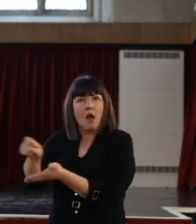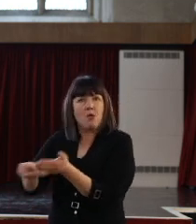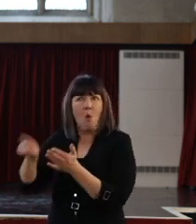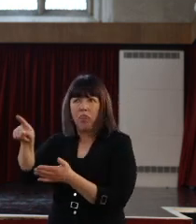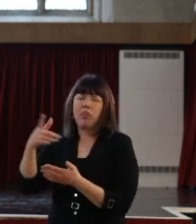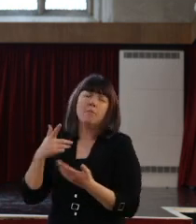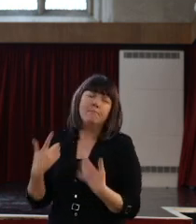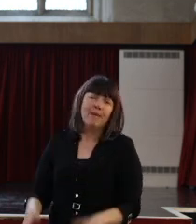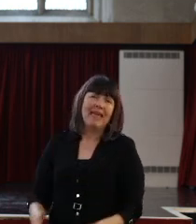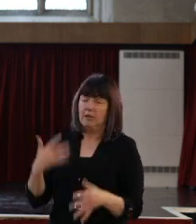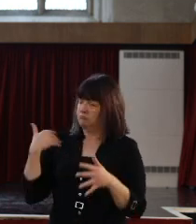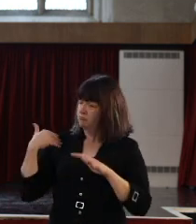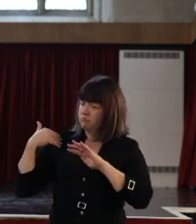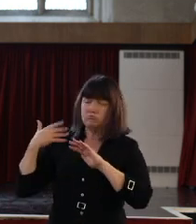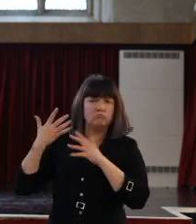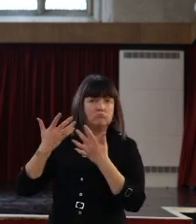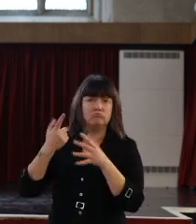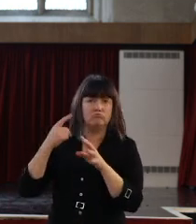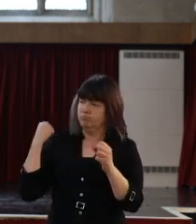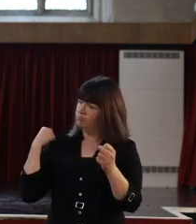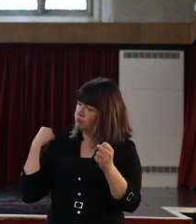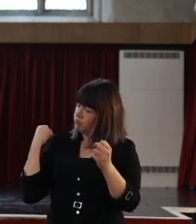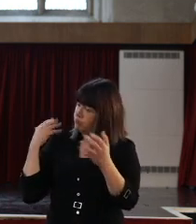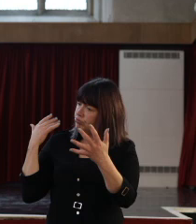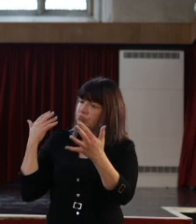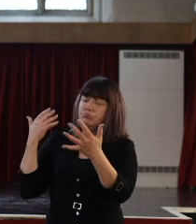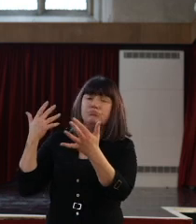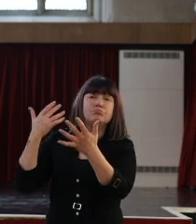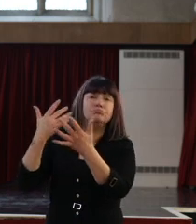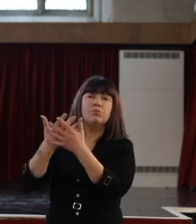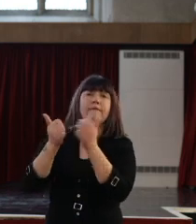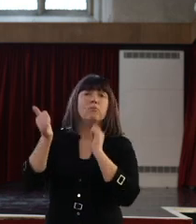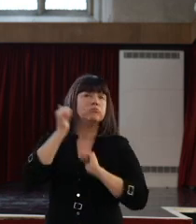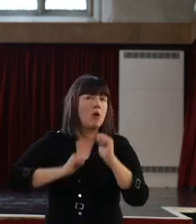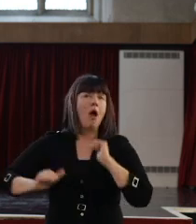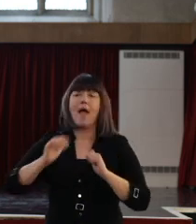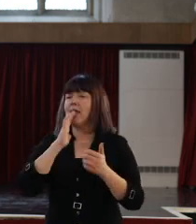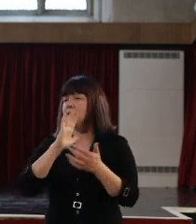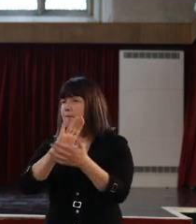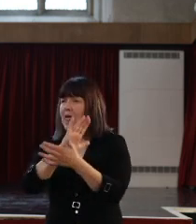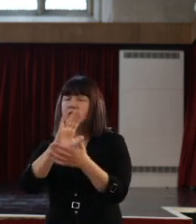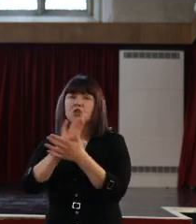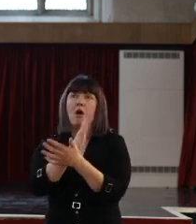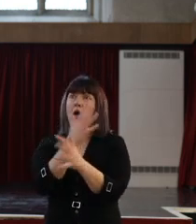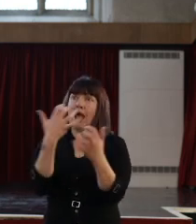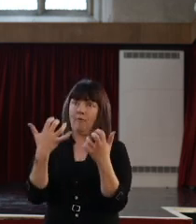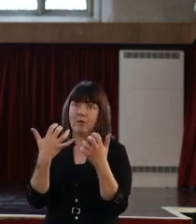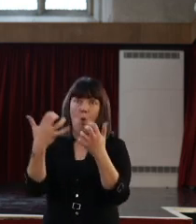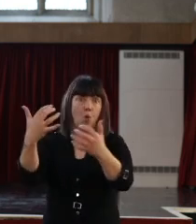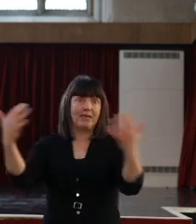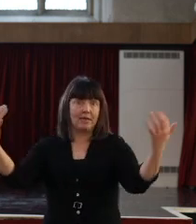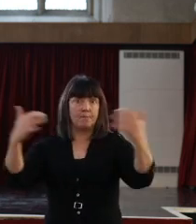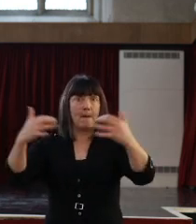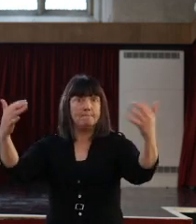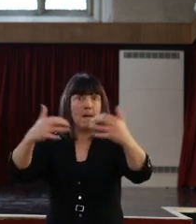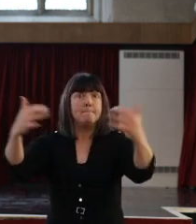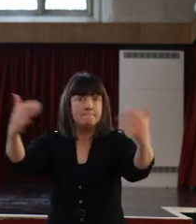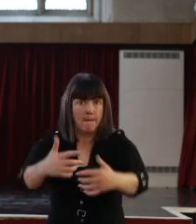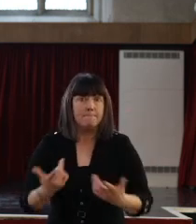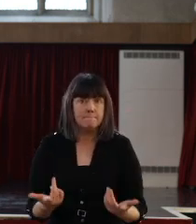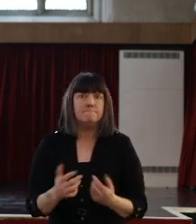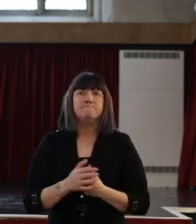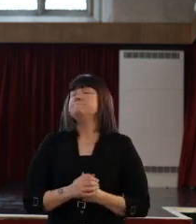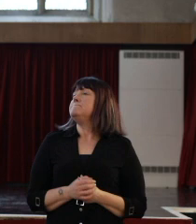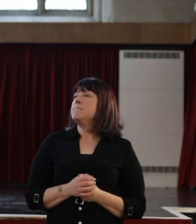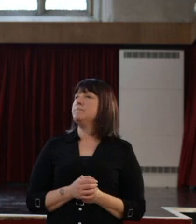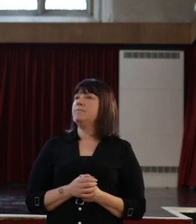inspiration, challenge, pride, pleasure, and incredible audiences. Now, I don't need to tell you what life without culture feels like,